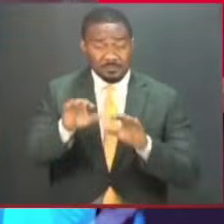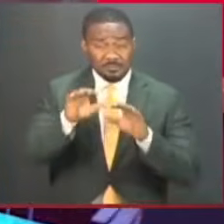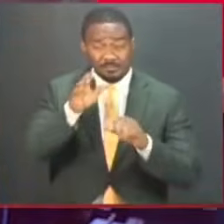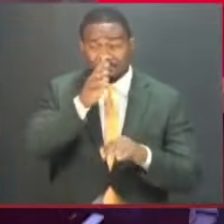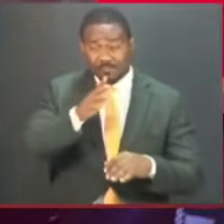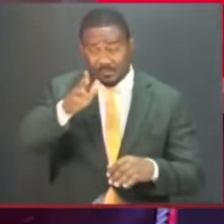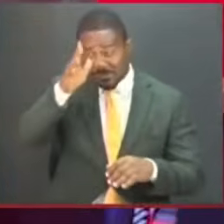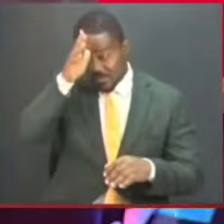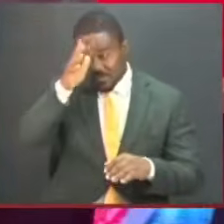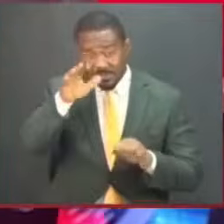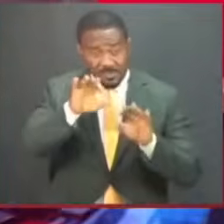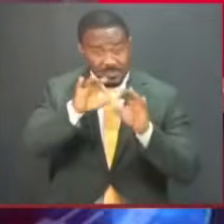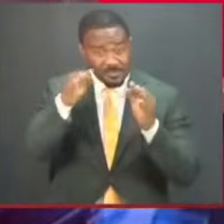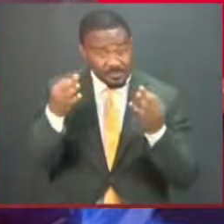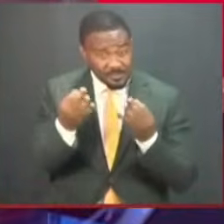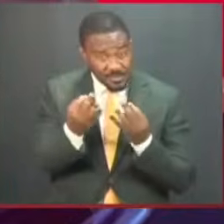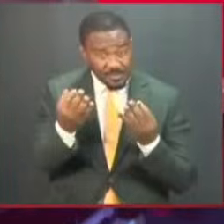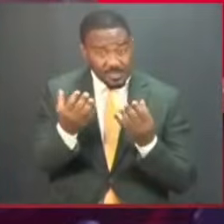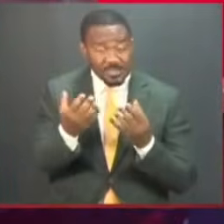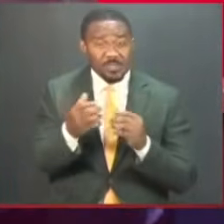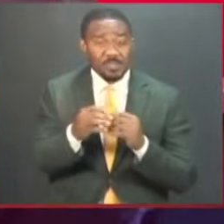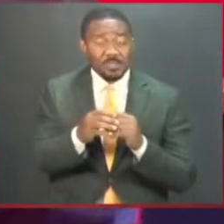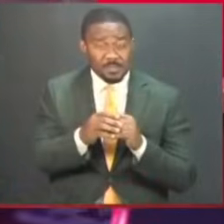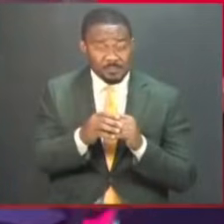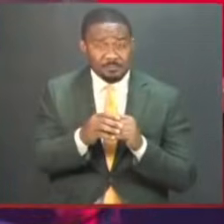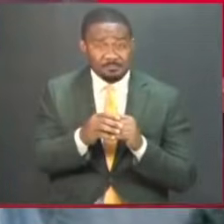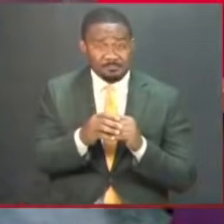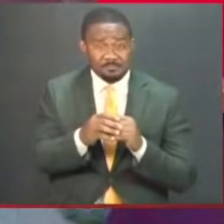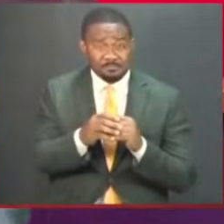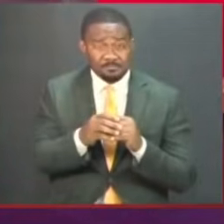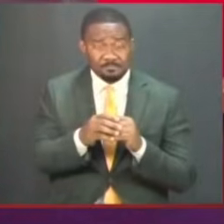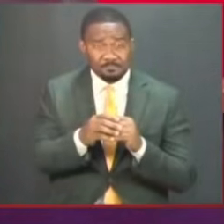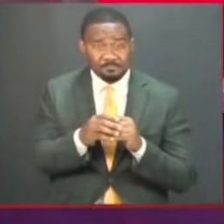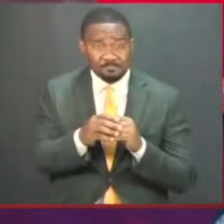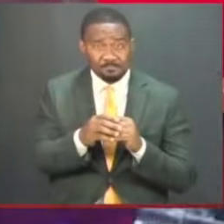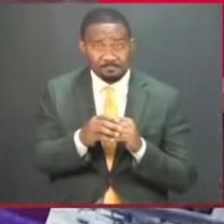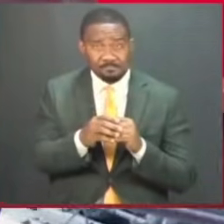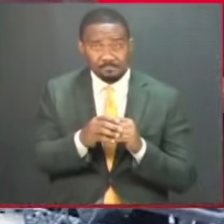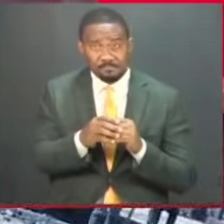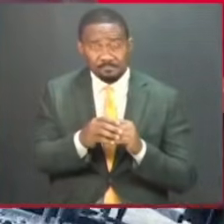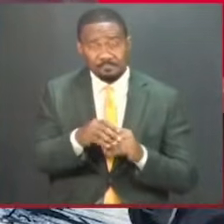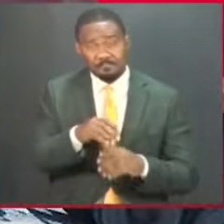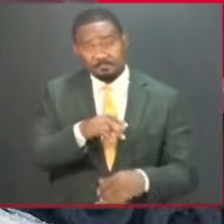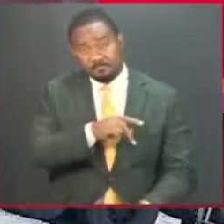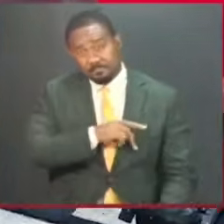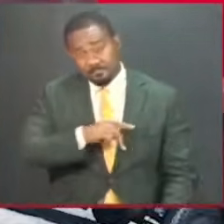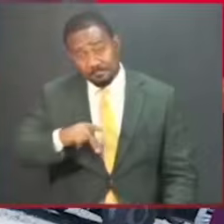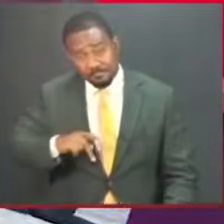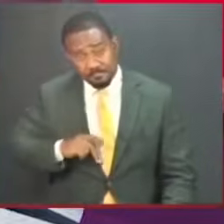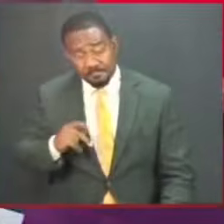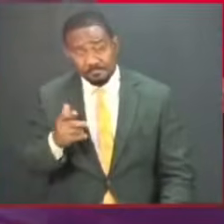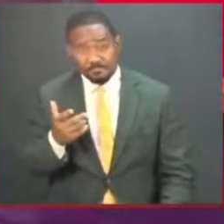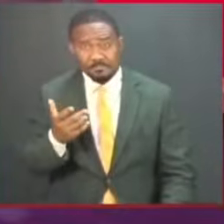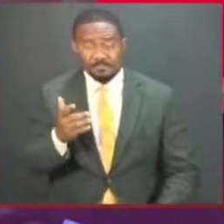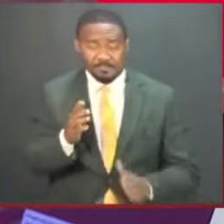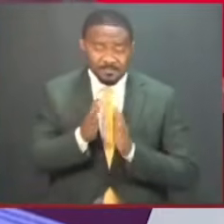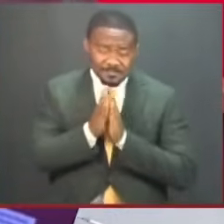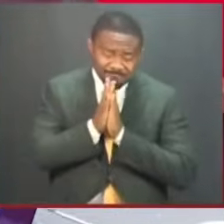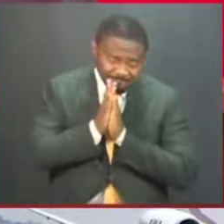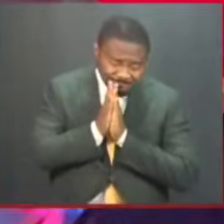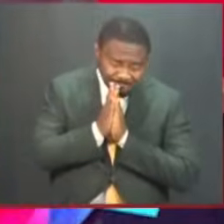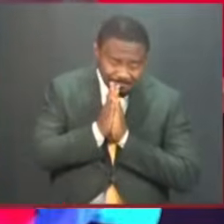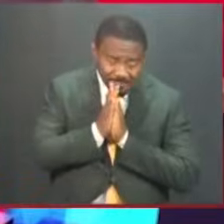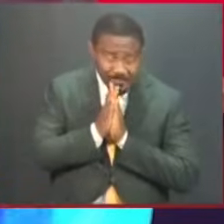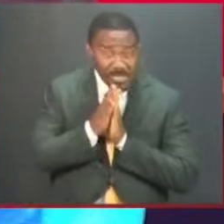families of the deceased. The House prays for the speedy healing